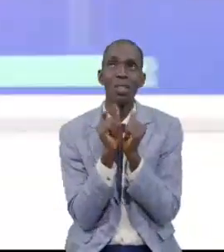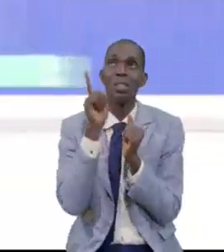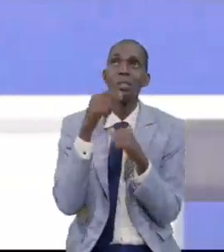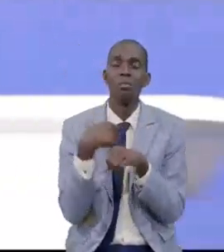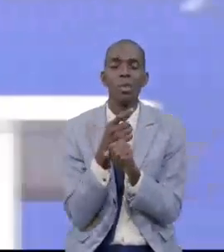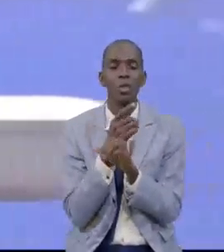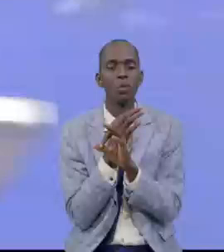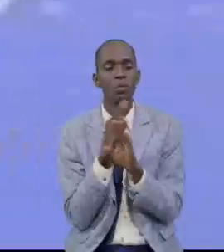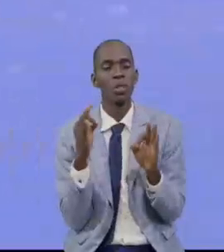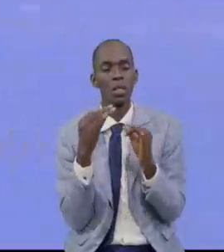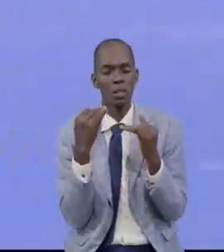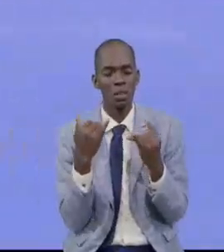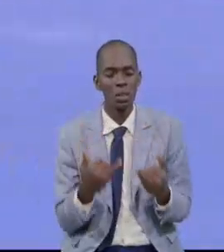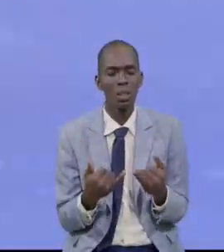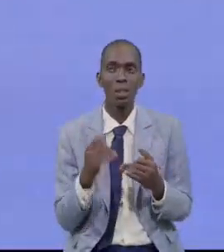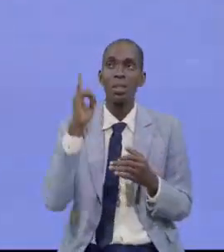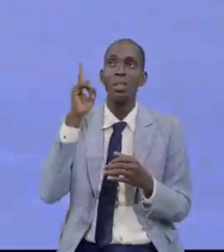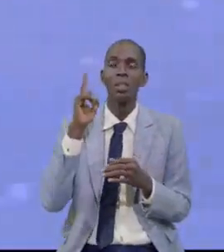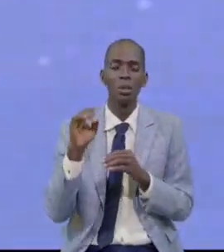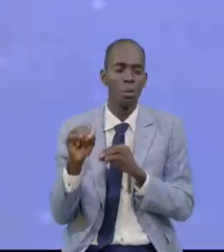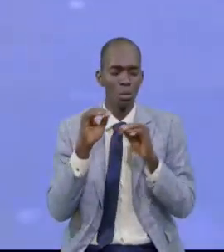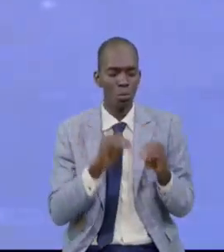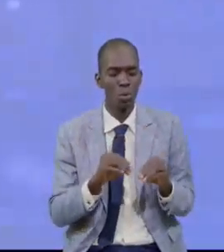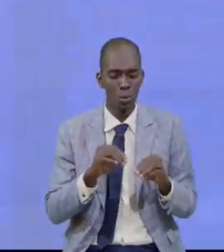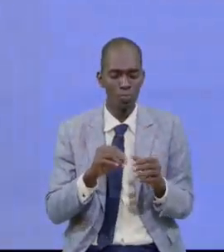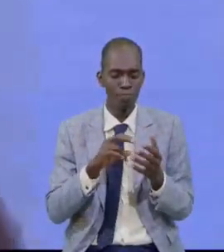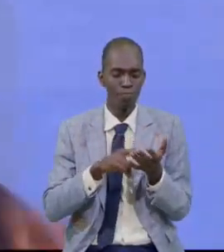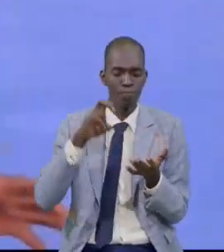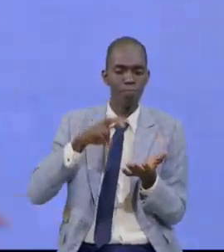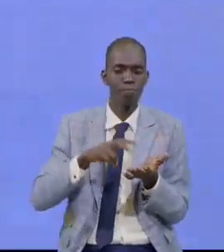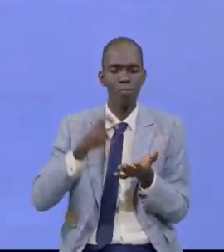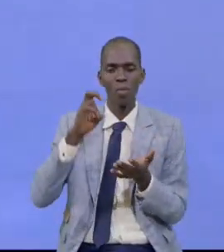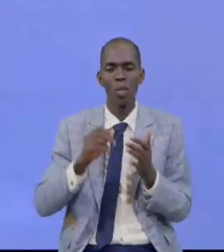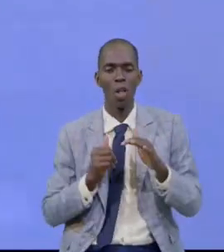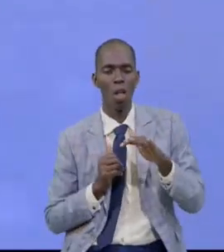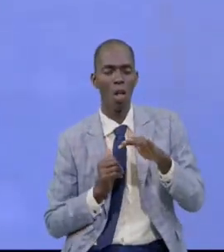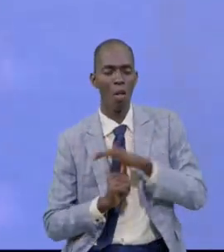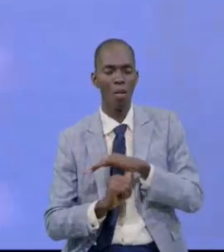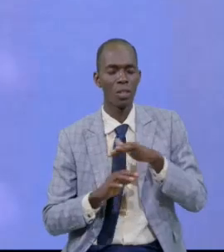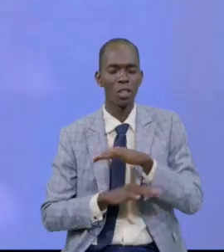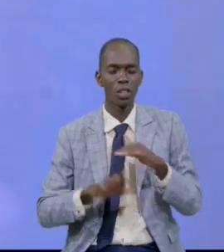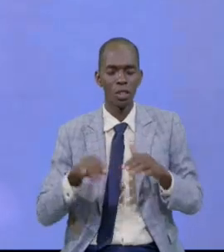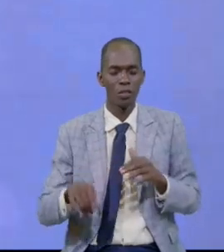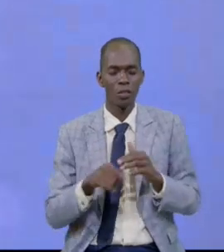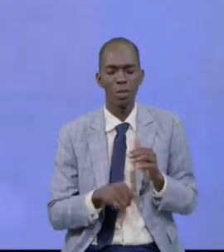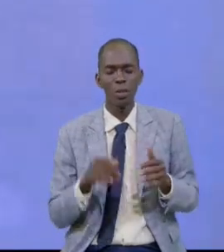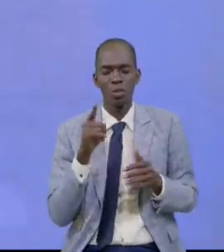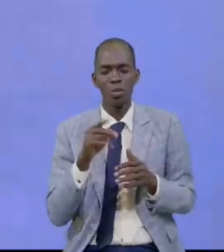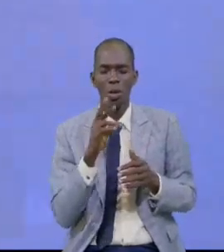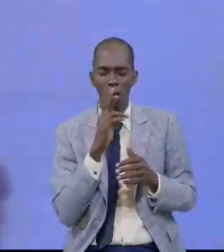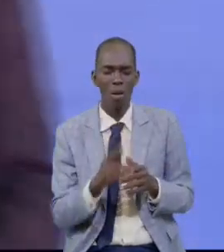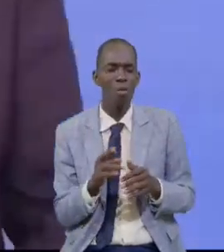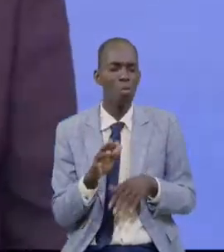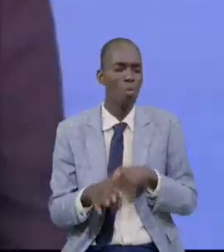put spring under your feet, power in your heart, and you are walking in the way of righteousness on